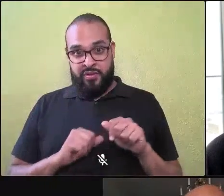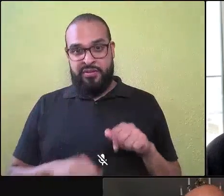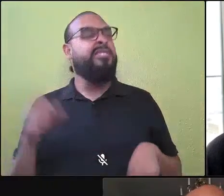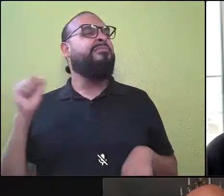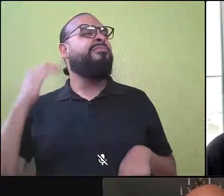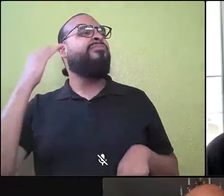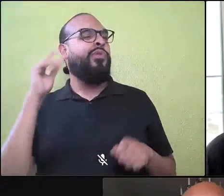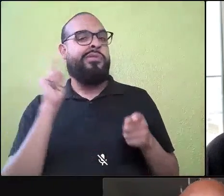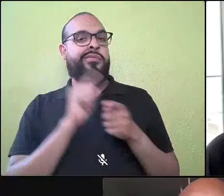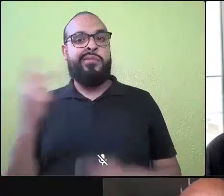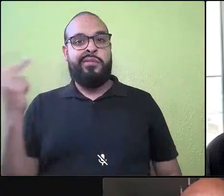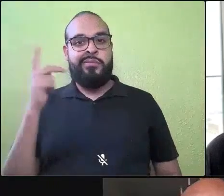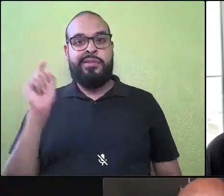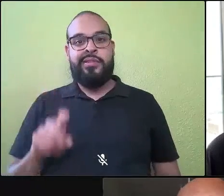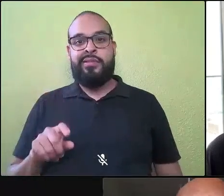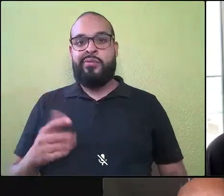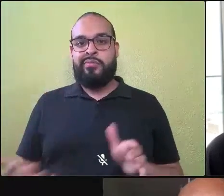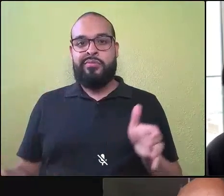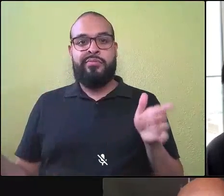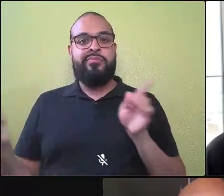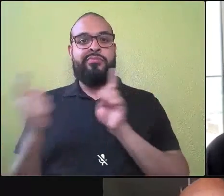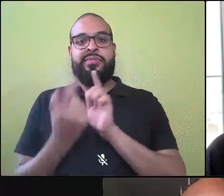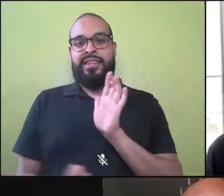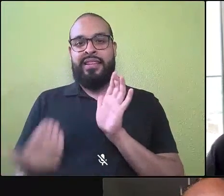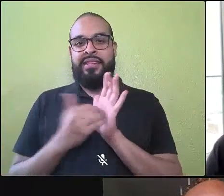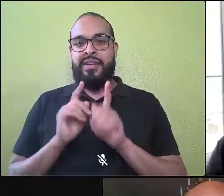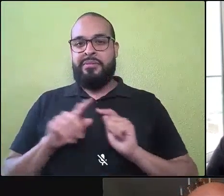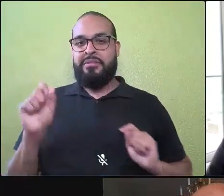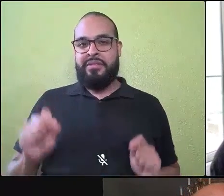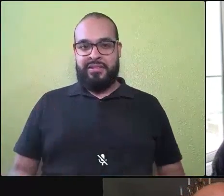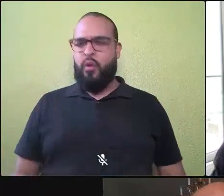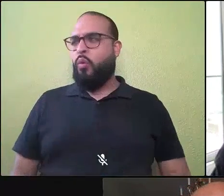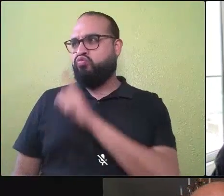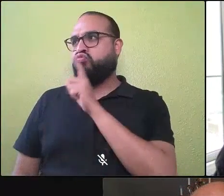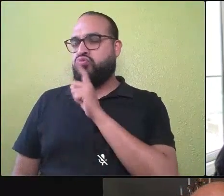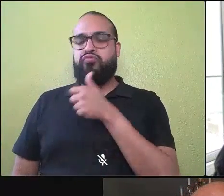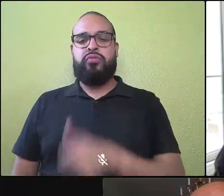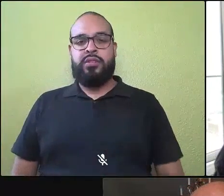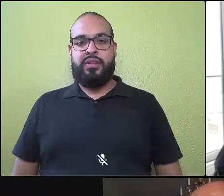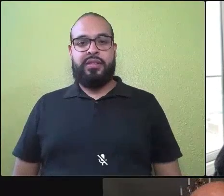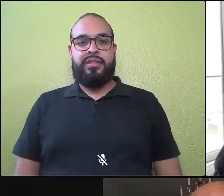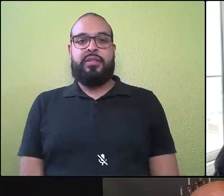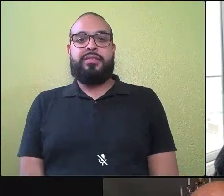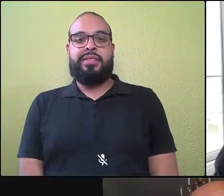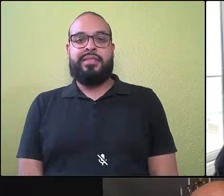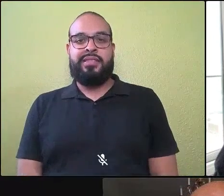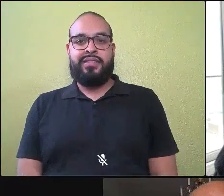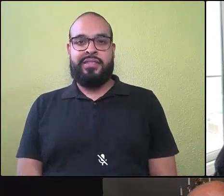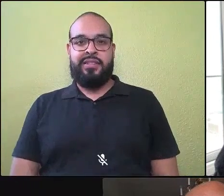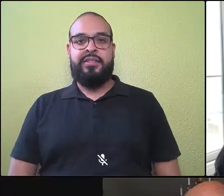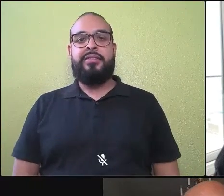to reunite, but yeah. For sure. Right, cool. Also, I'm